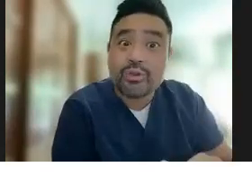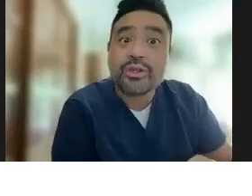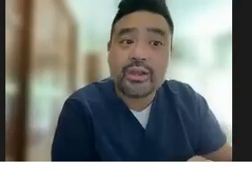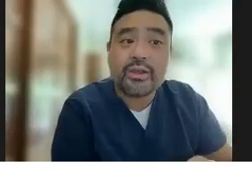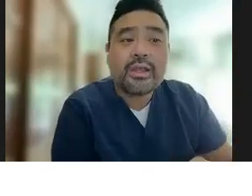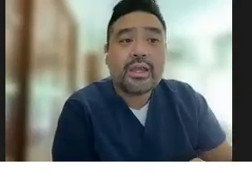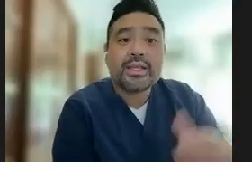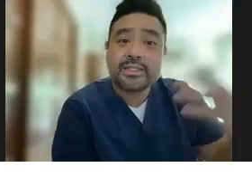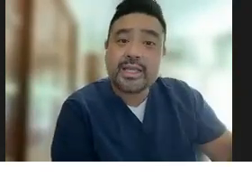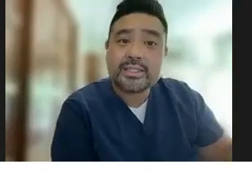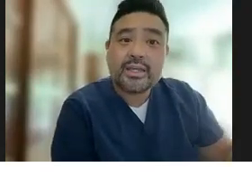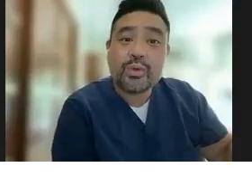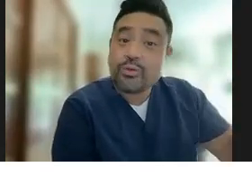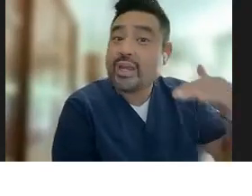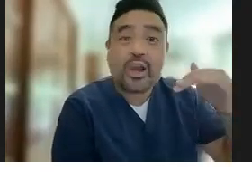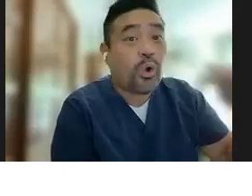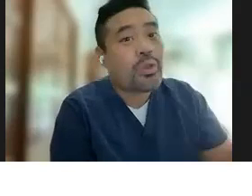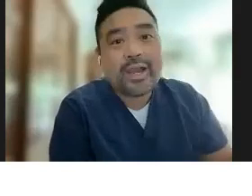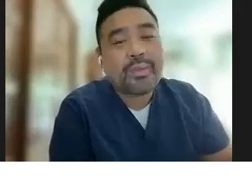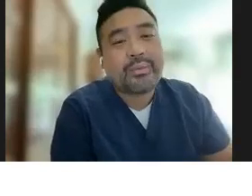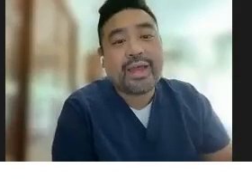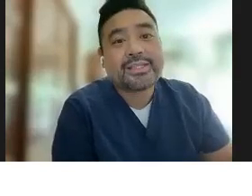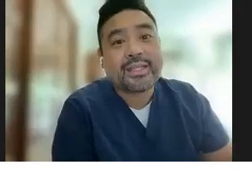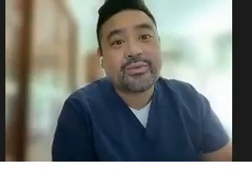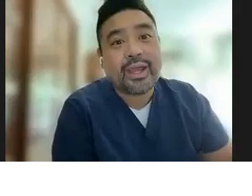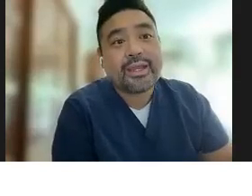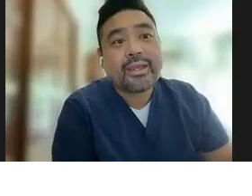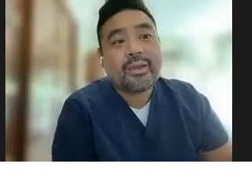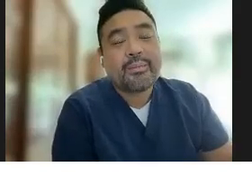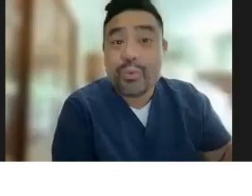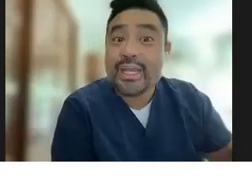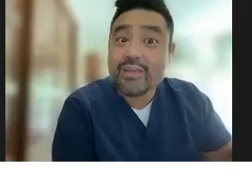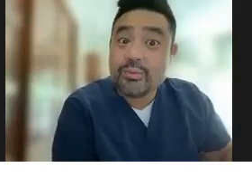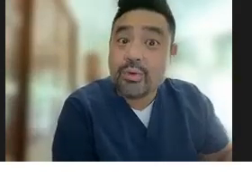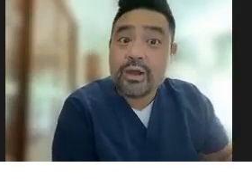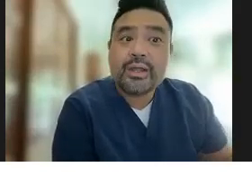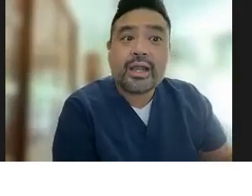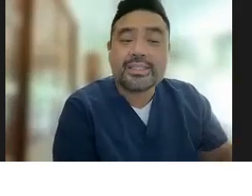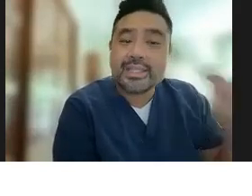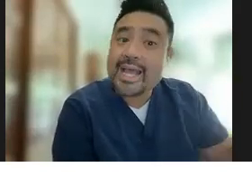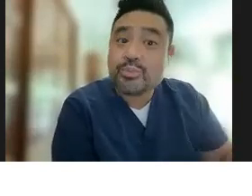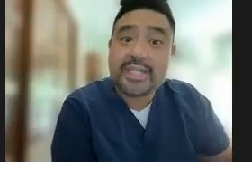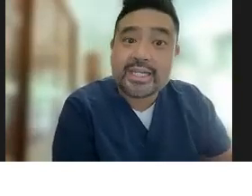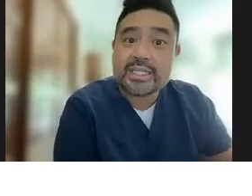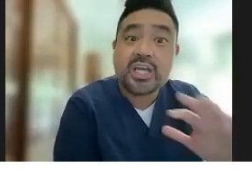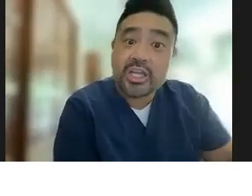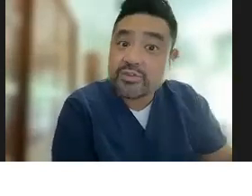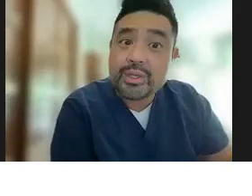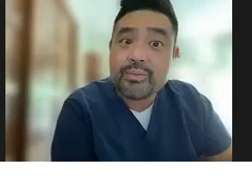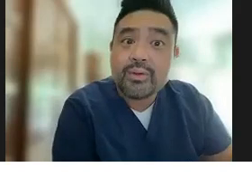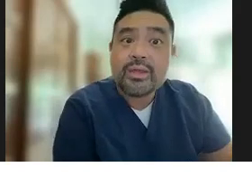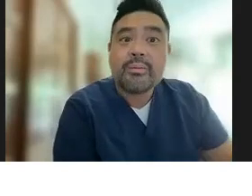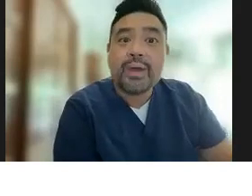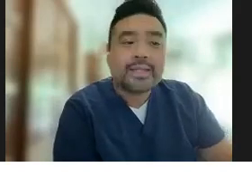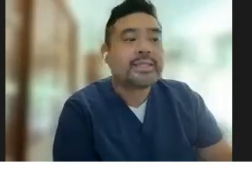something we've learned here, is as we got a whole lot of people vaccinated, right? But we need even more, because it has protected tons